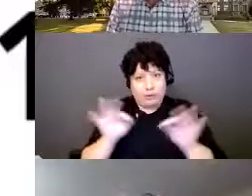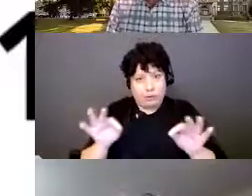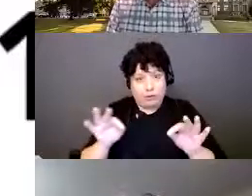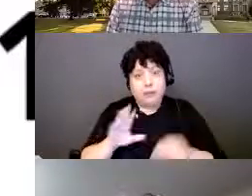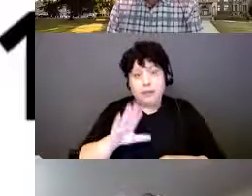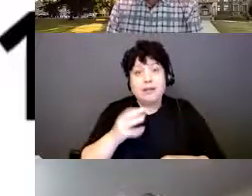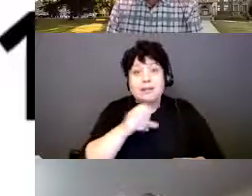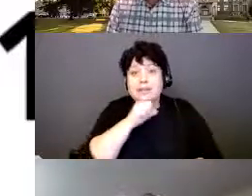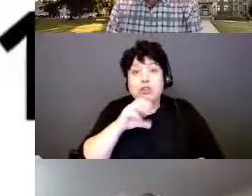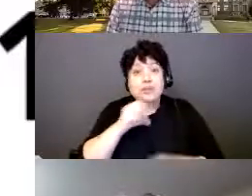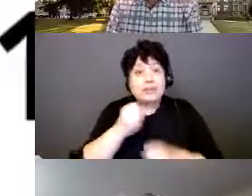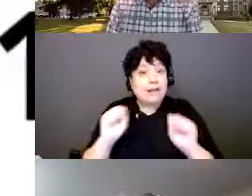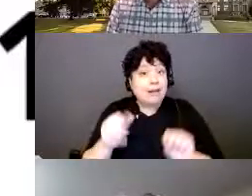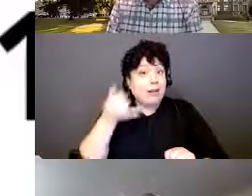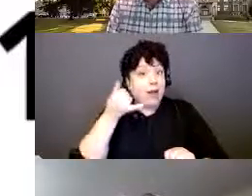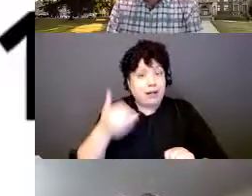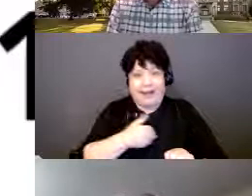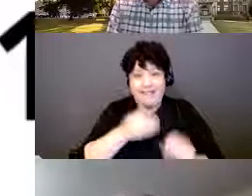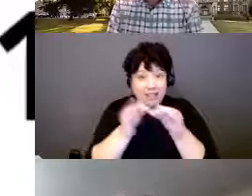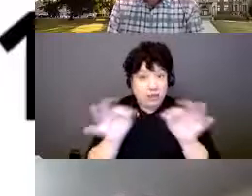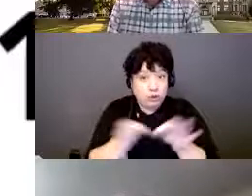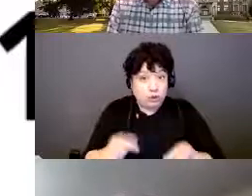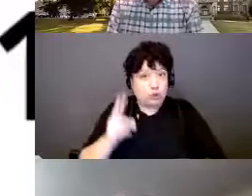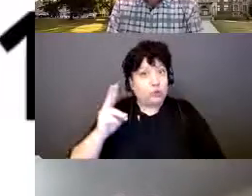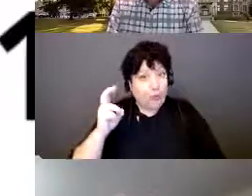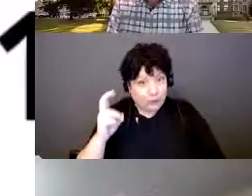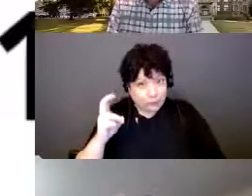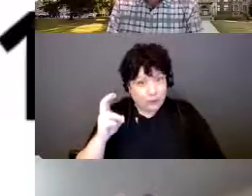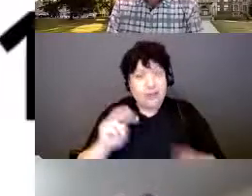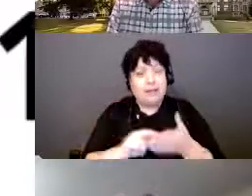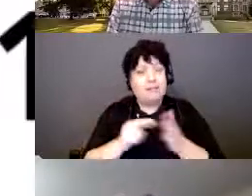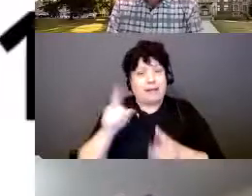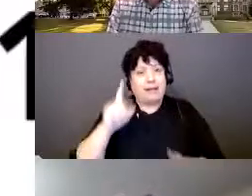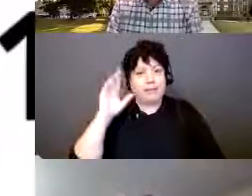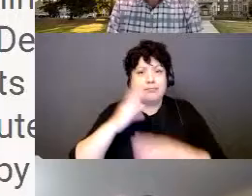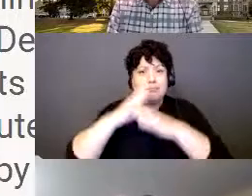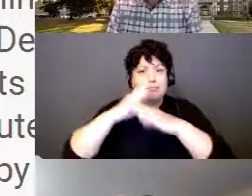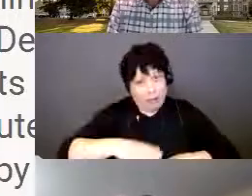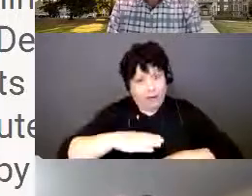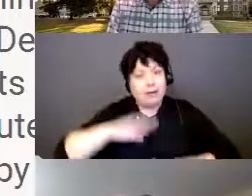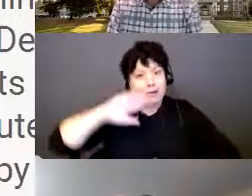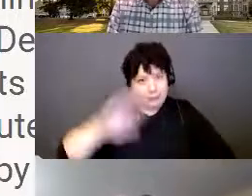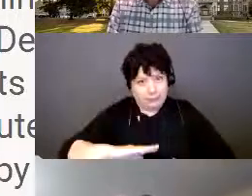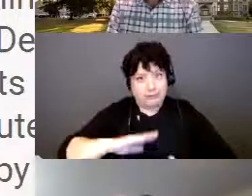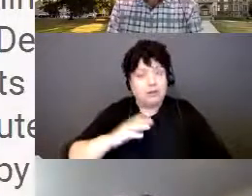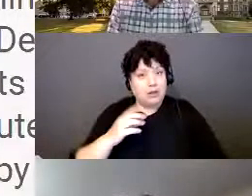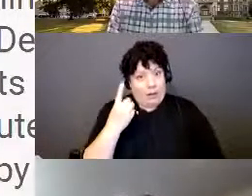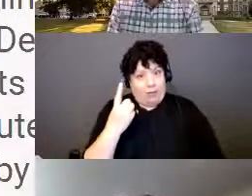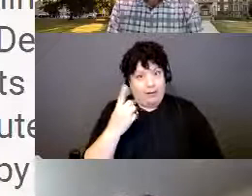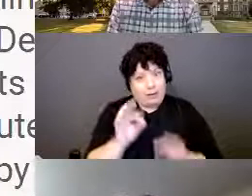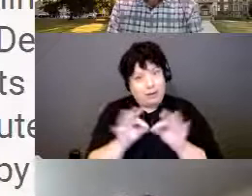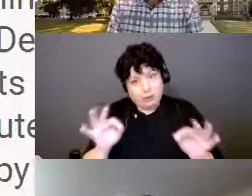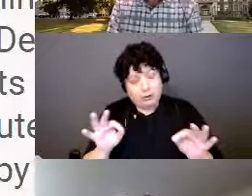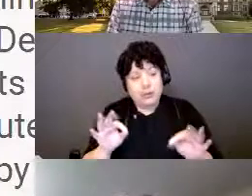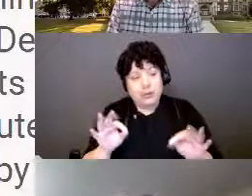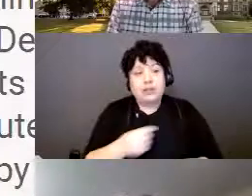Safety Line, it is available in 200 languages, eliminating just one barrier. As we move forward, maybe I'll let